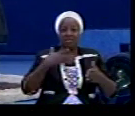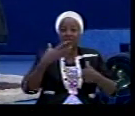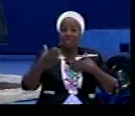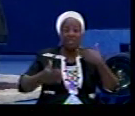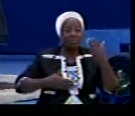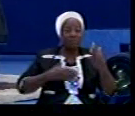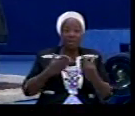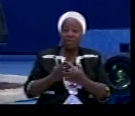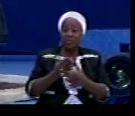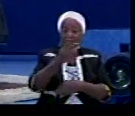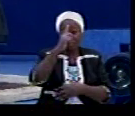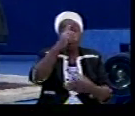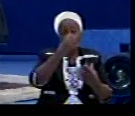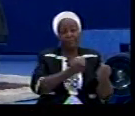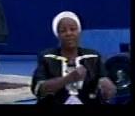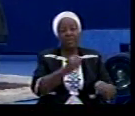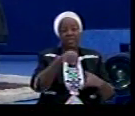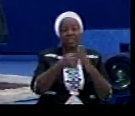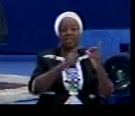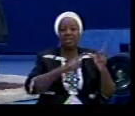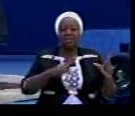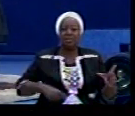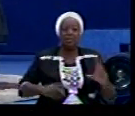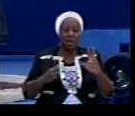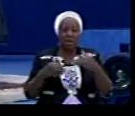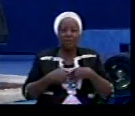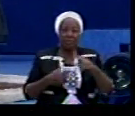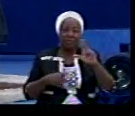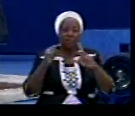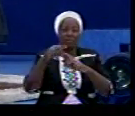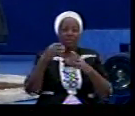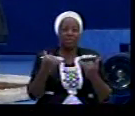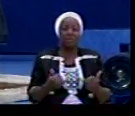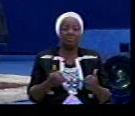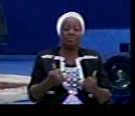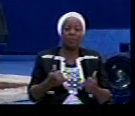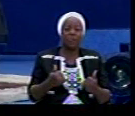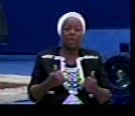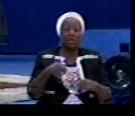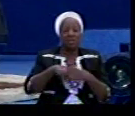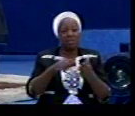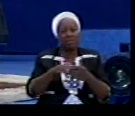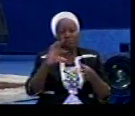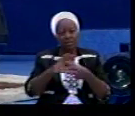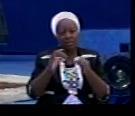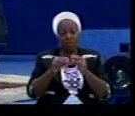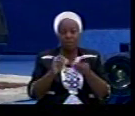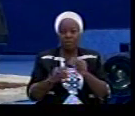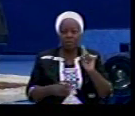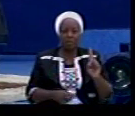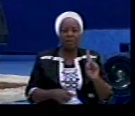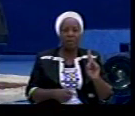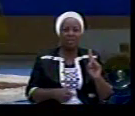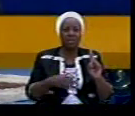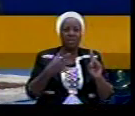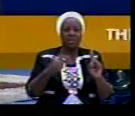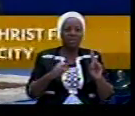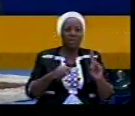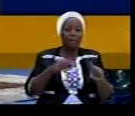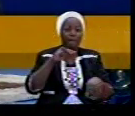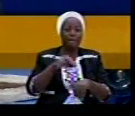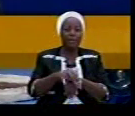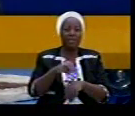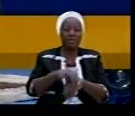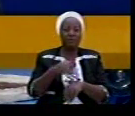through faith in the Lord. Three things we're looking at in this story. Number one, the message of